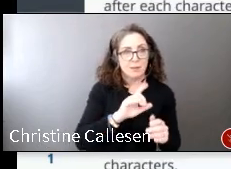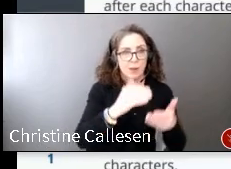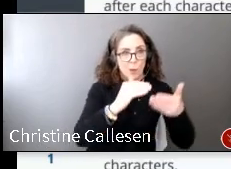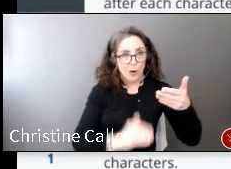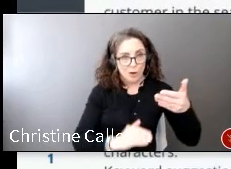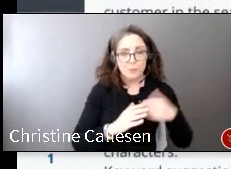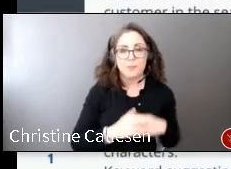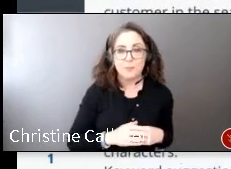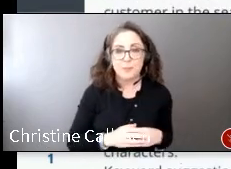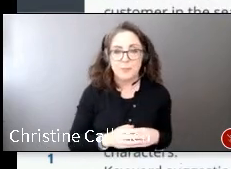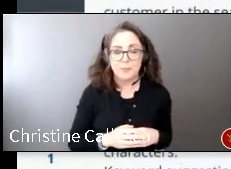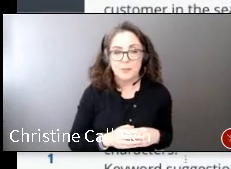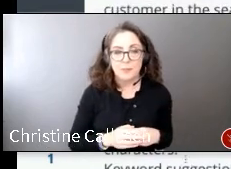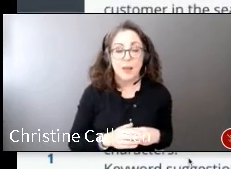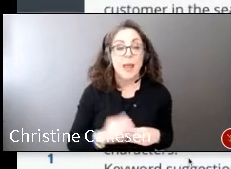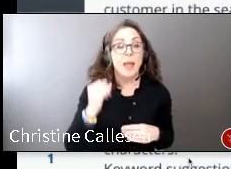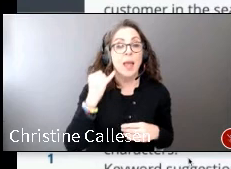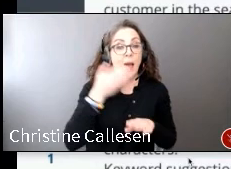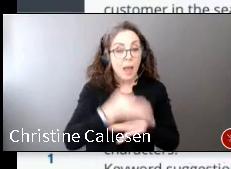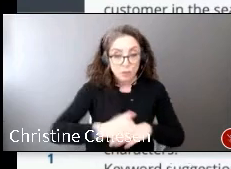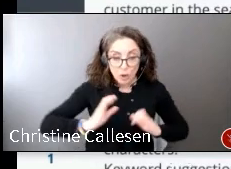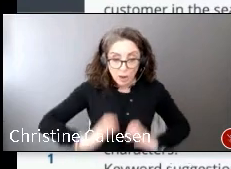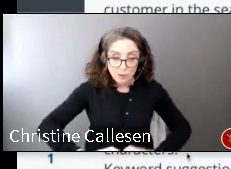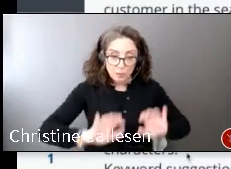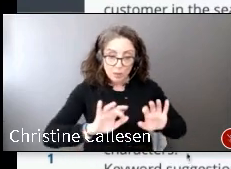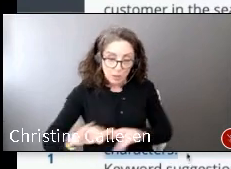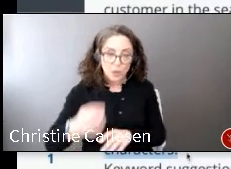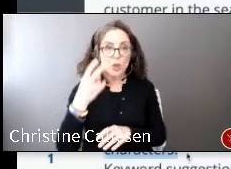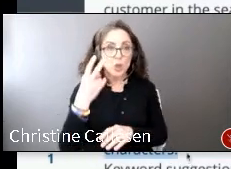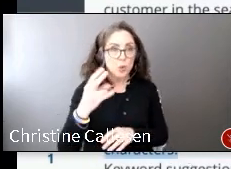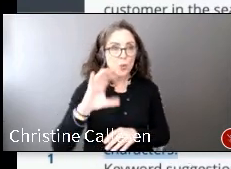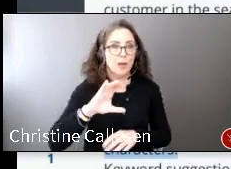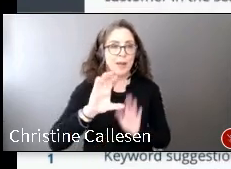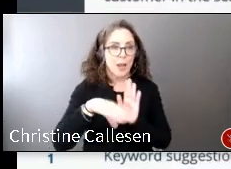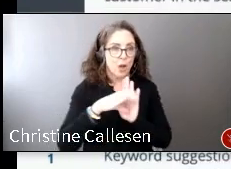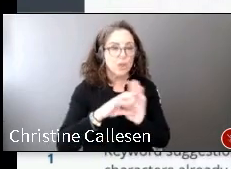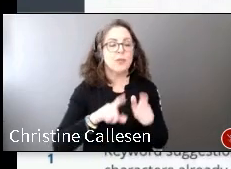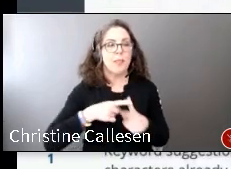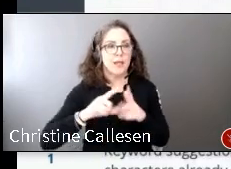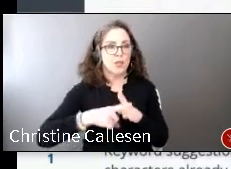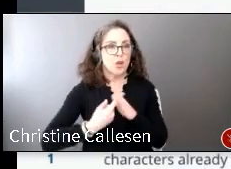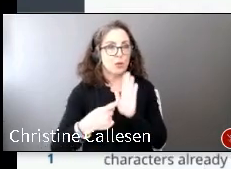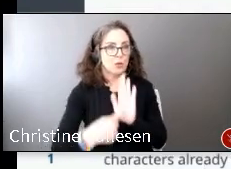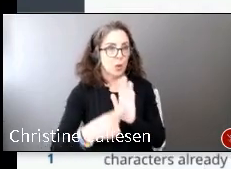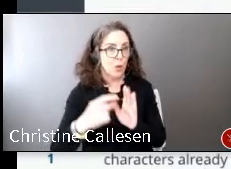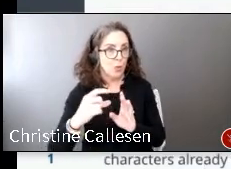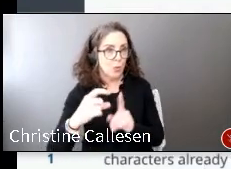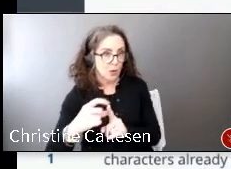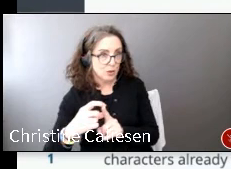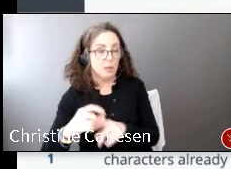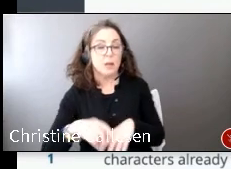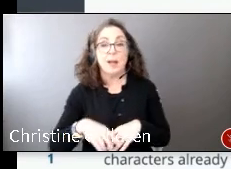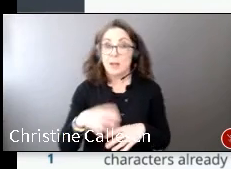keyword suggestions after the customer has entered 2 characters. This is also very important.